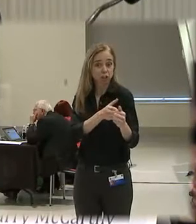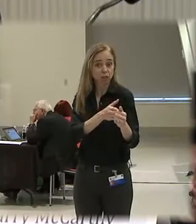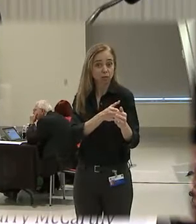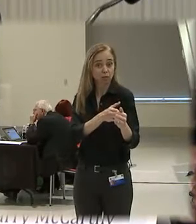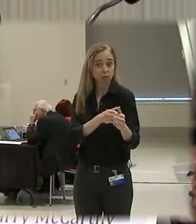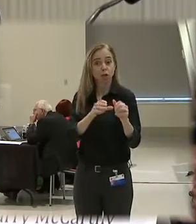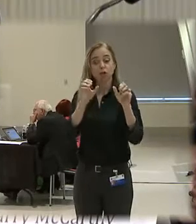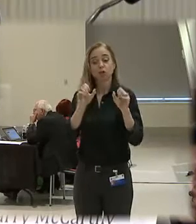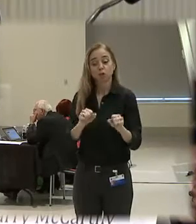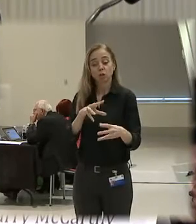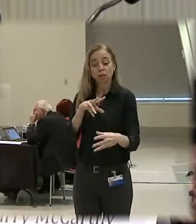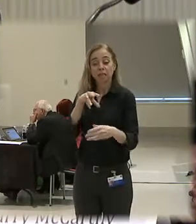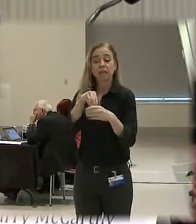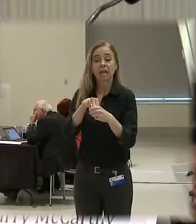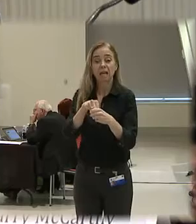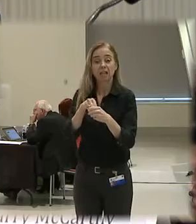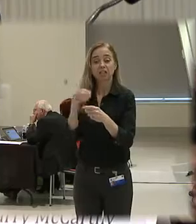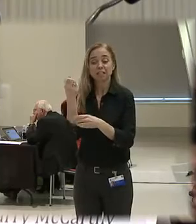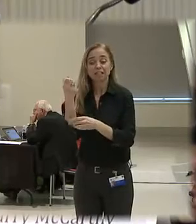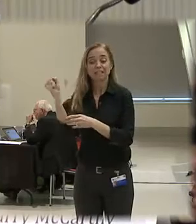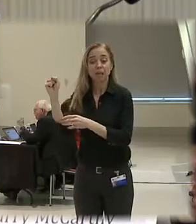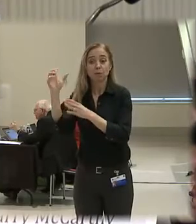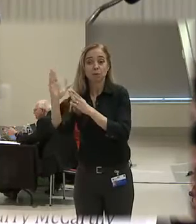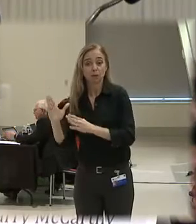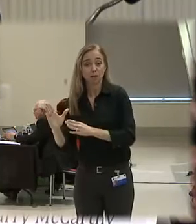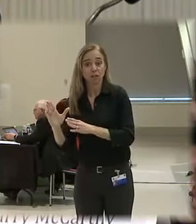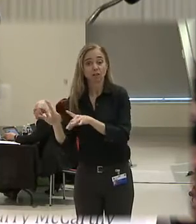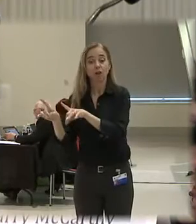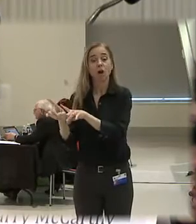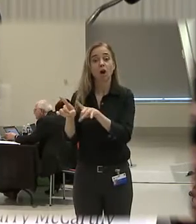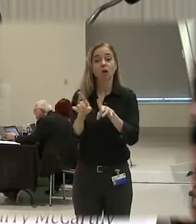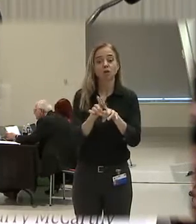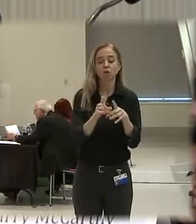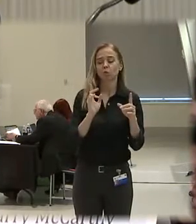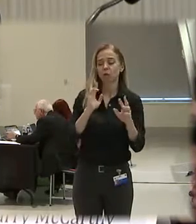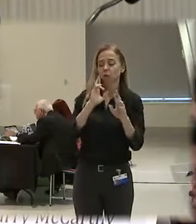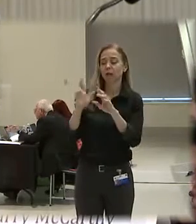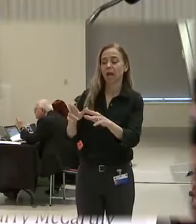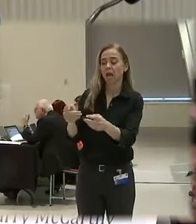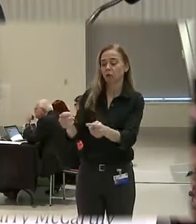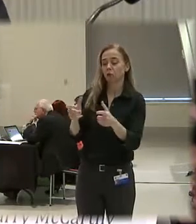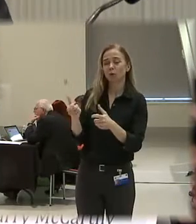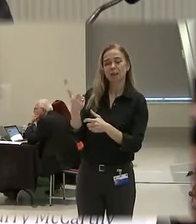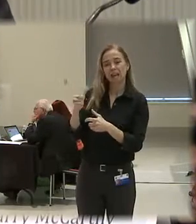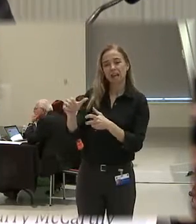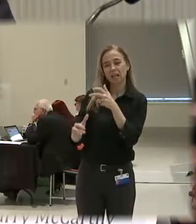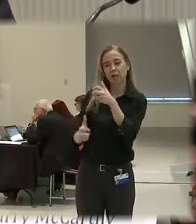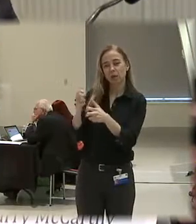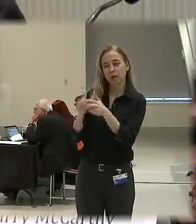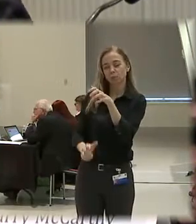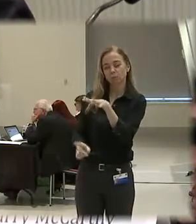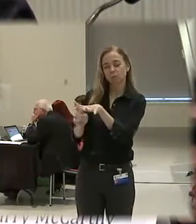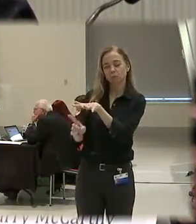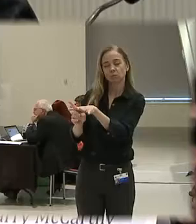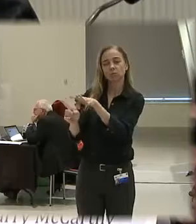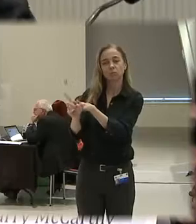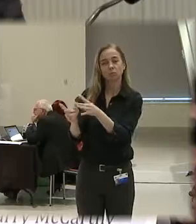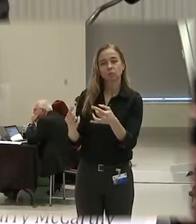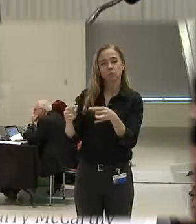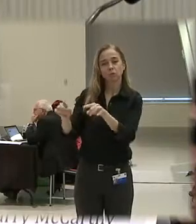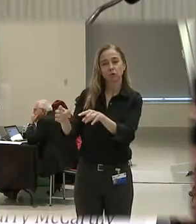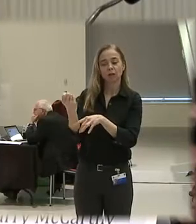could engage demonstrators, as well as reacting quickly to any issue that occurred throughout